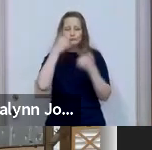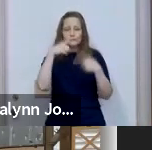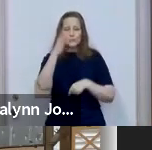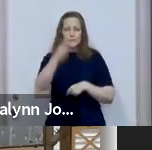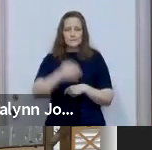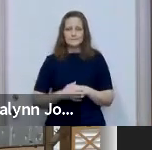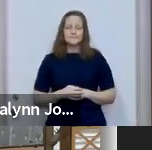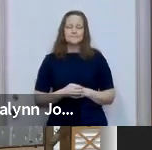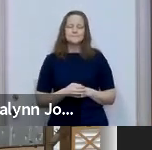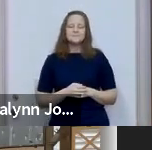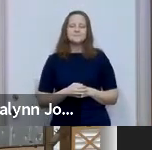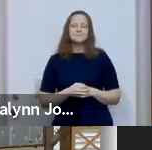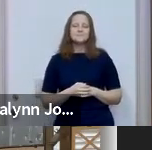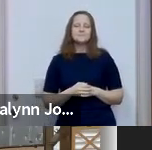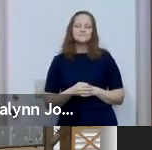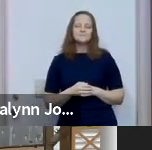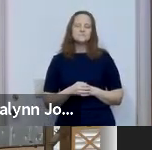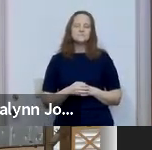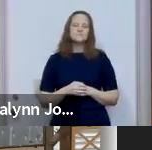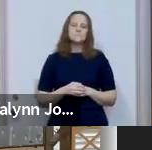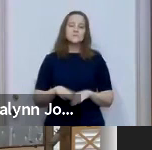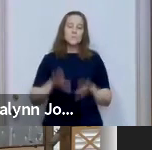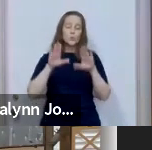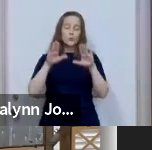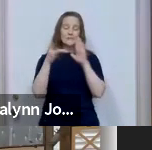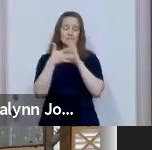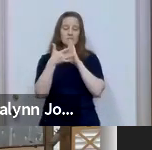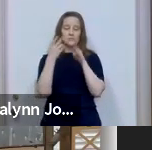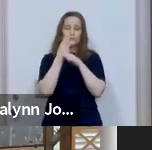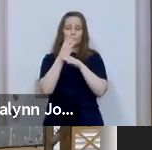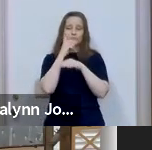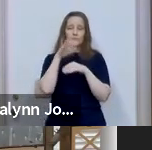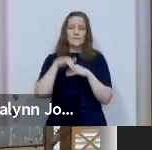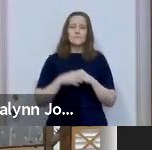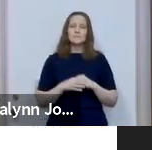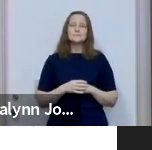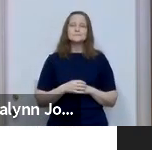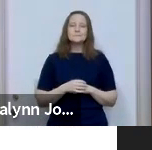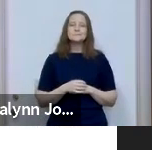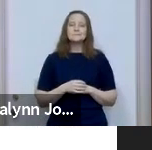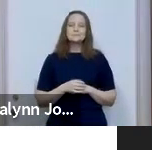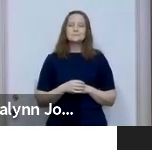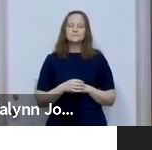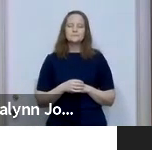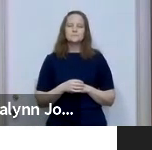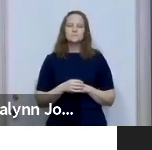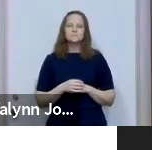So some great technologies that are out there for our use. Next slide.